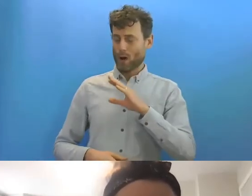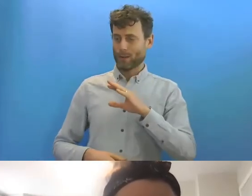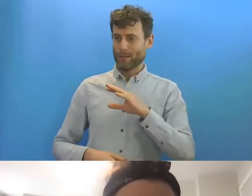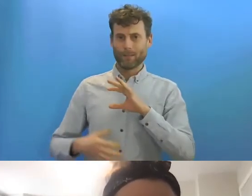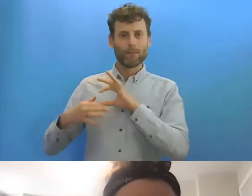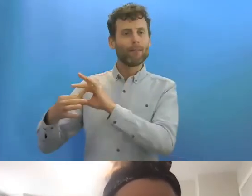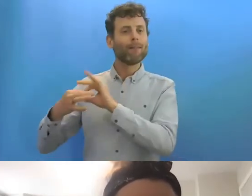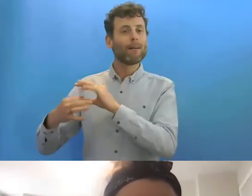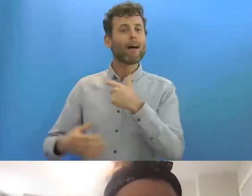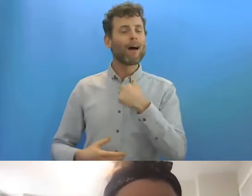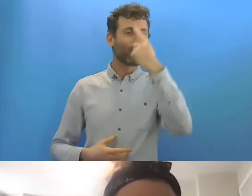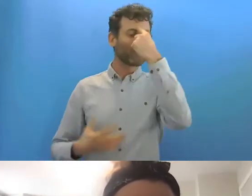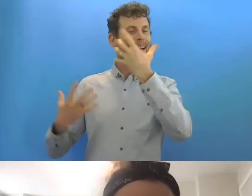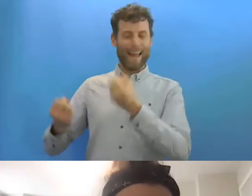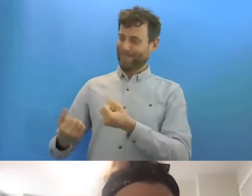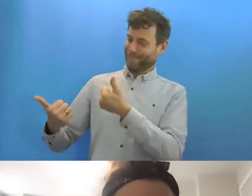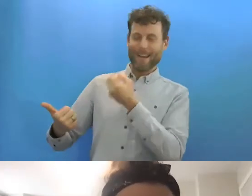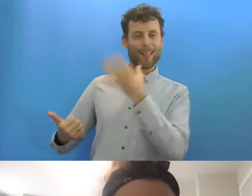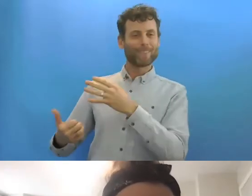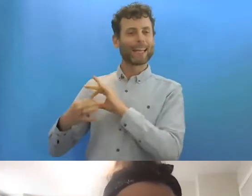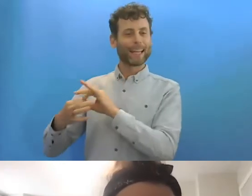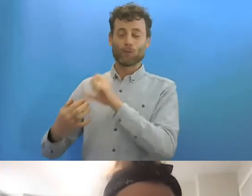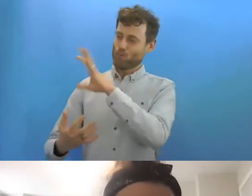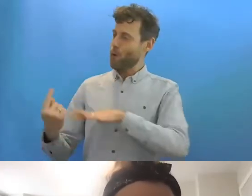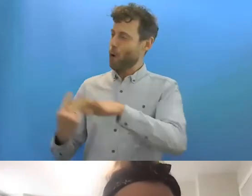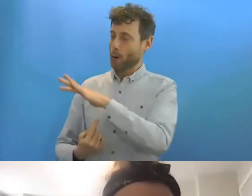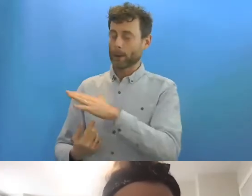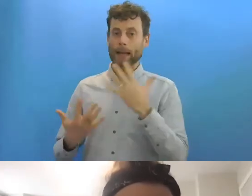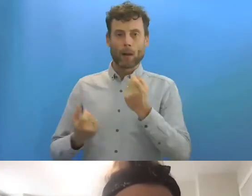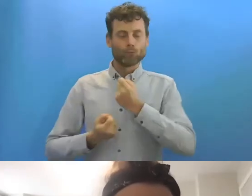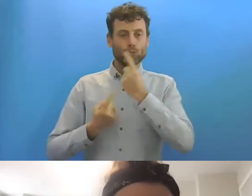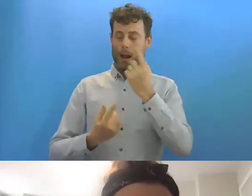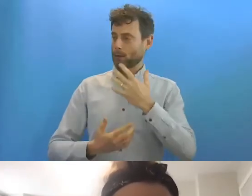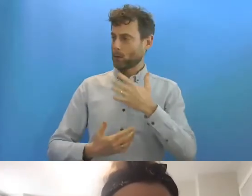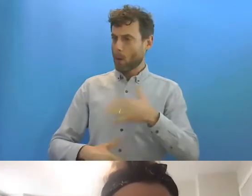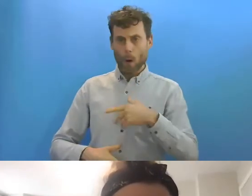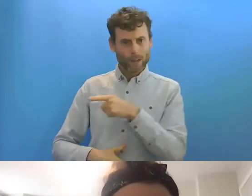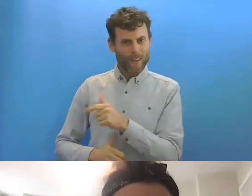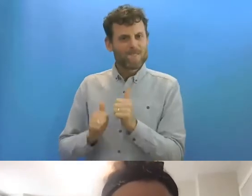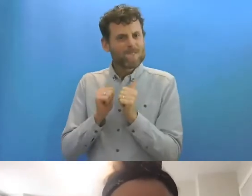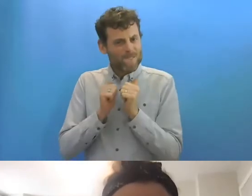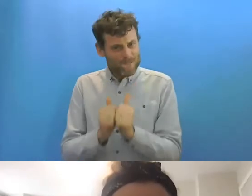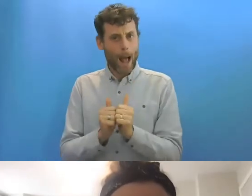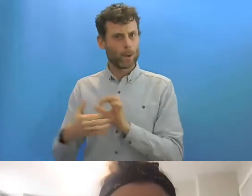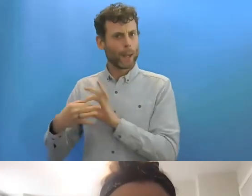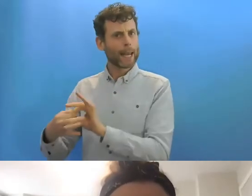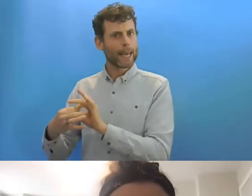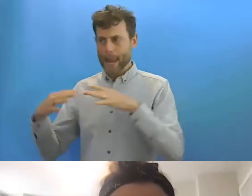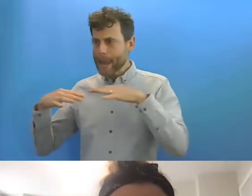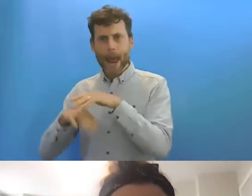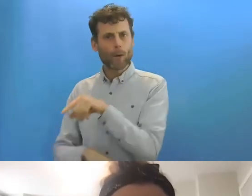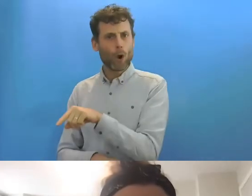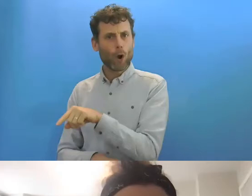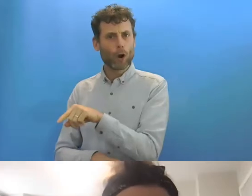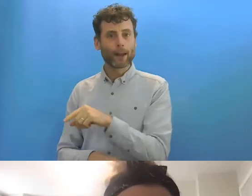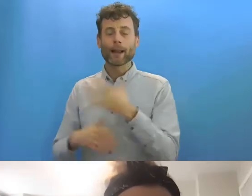of a doubling down of intention to find new ways of making networks and making that sort of